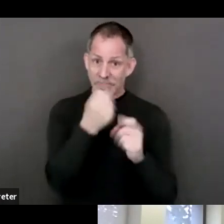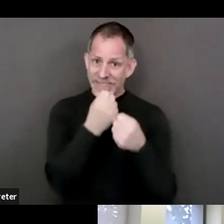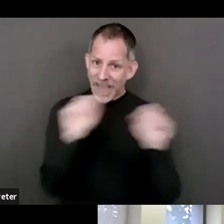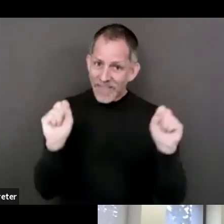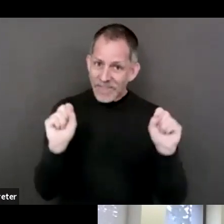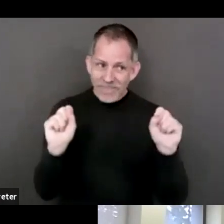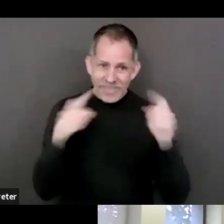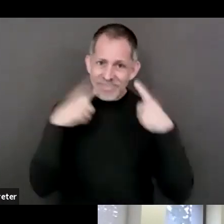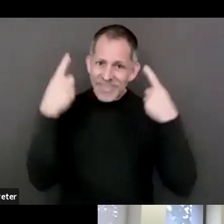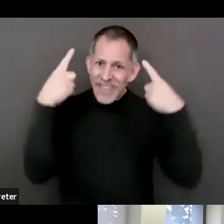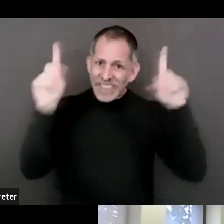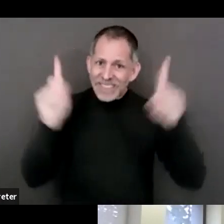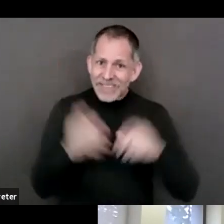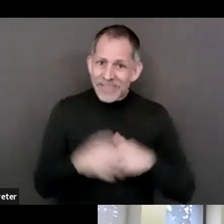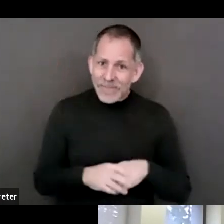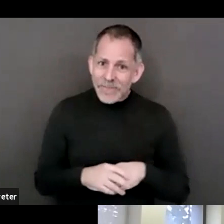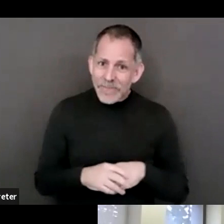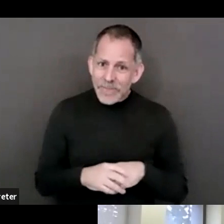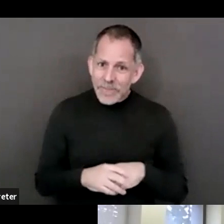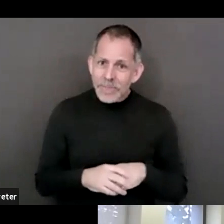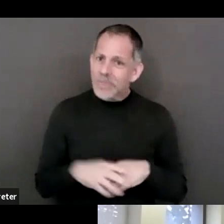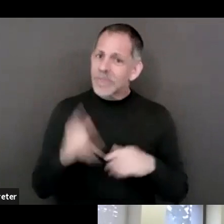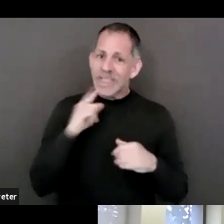So, Doctor.